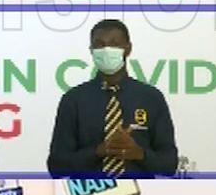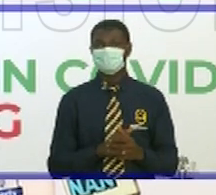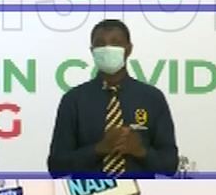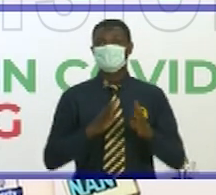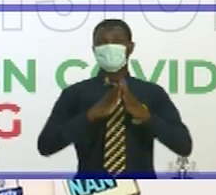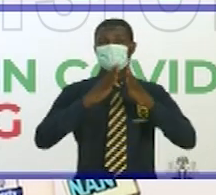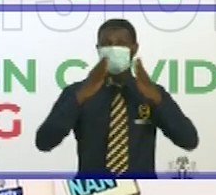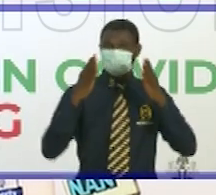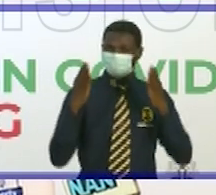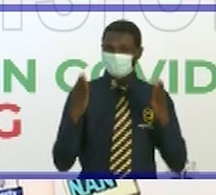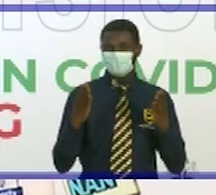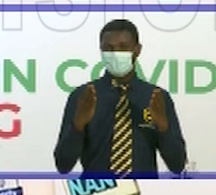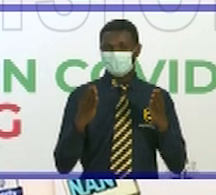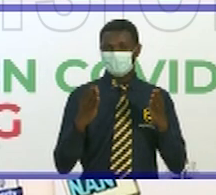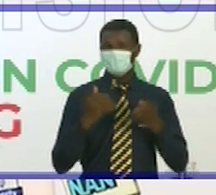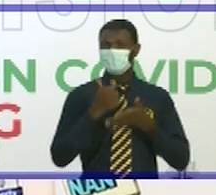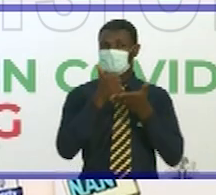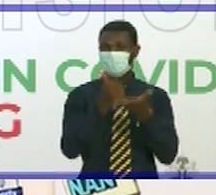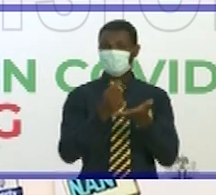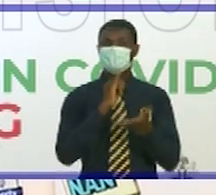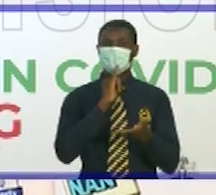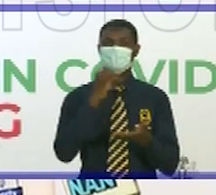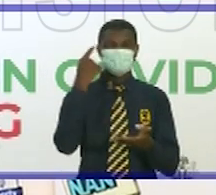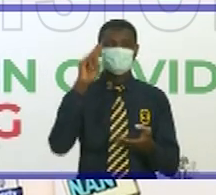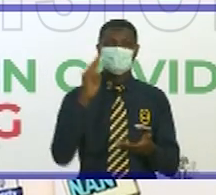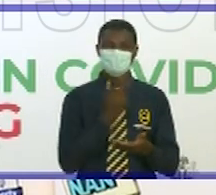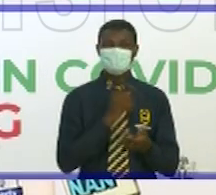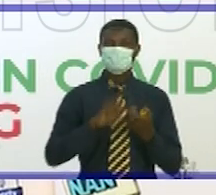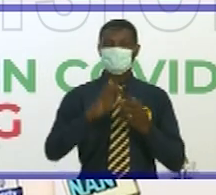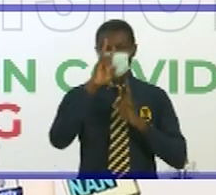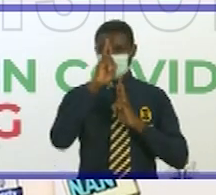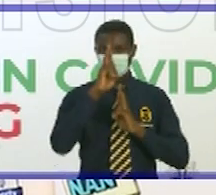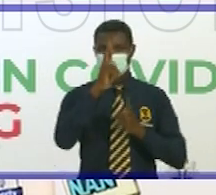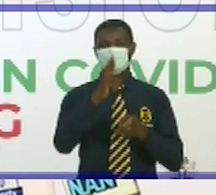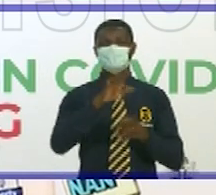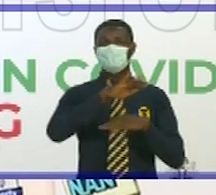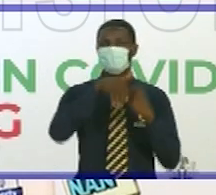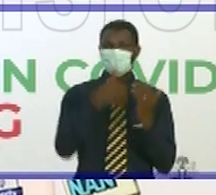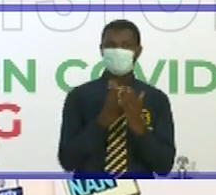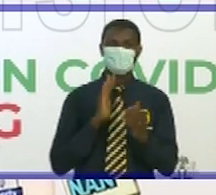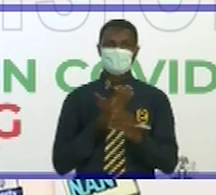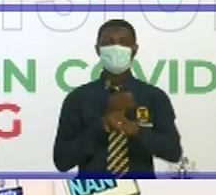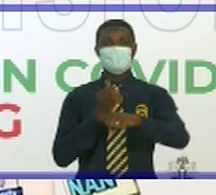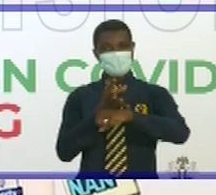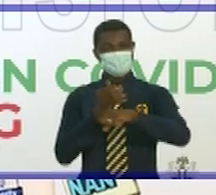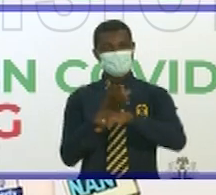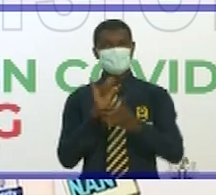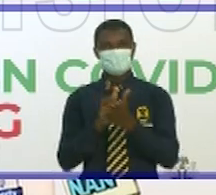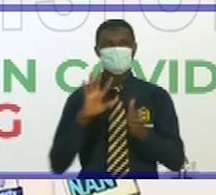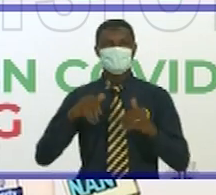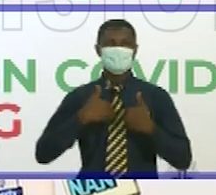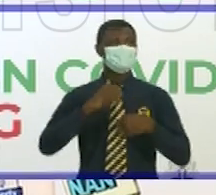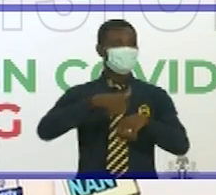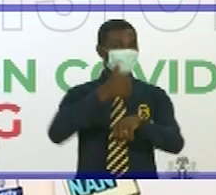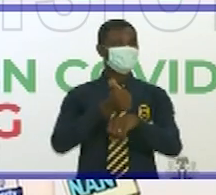Biggest remedy that is available to us now is to respect and observe the non-pharmaceutical measures that have been put in place. And